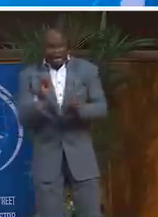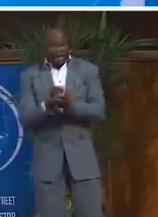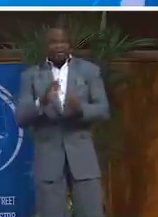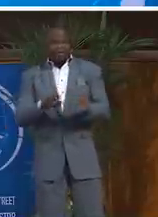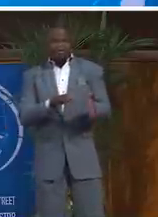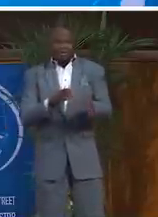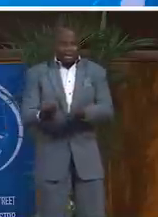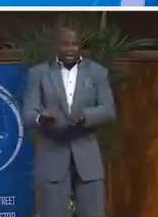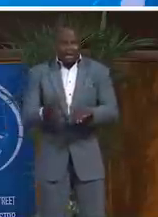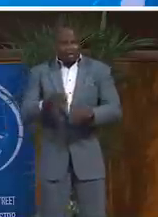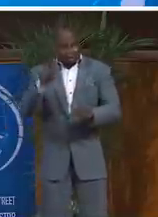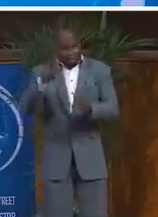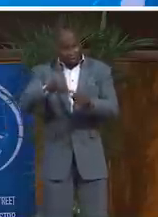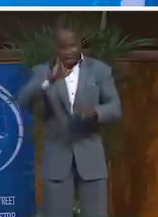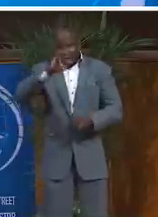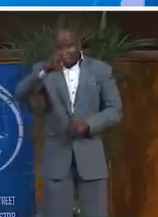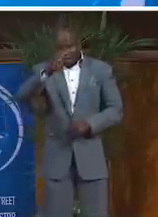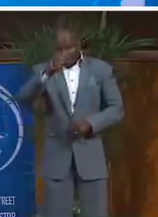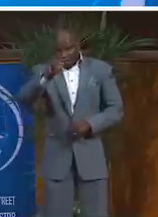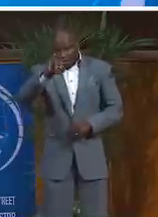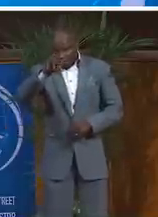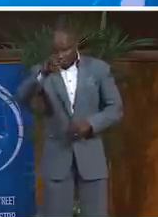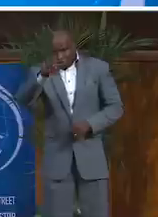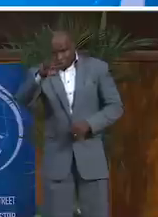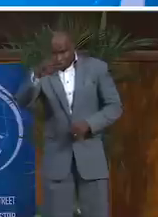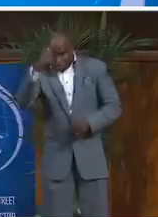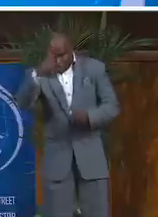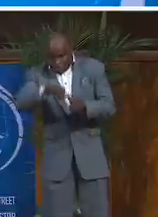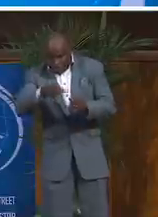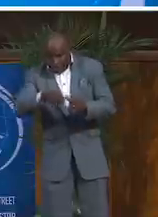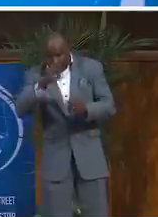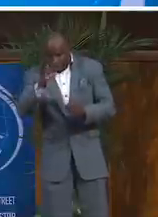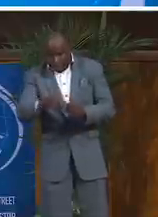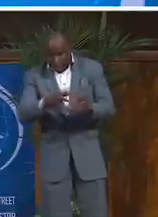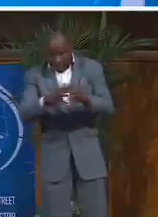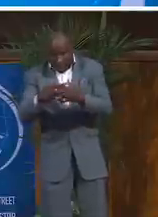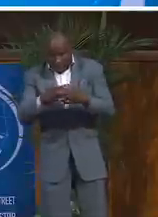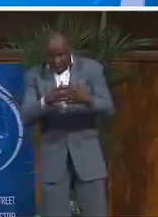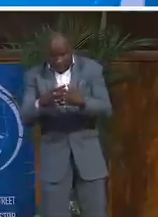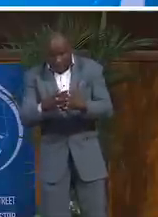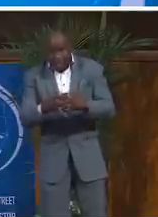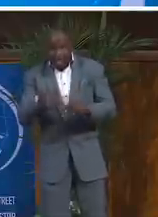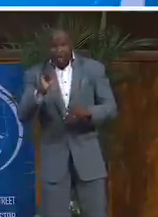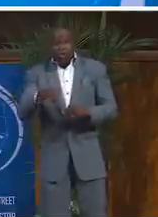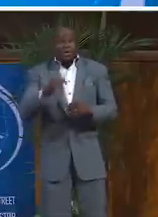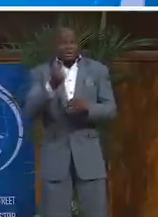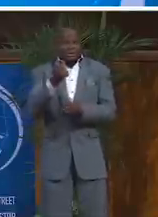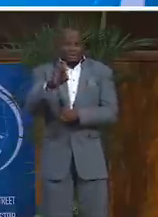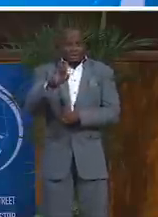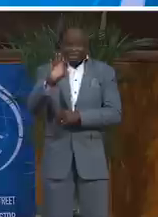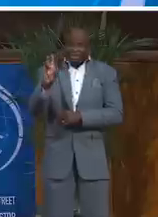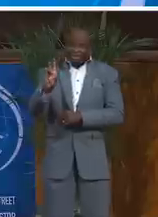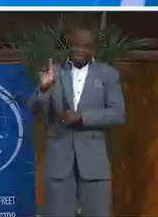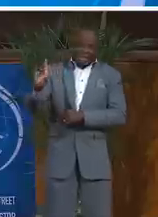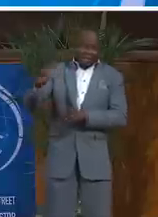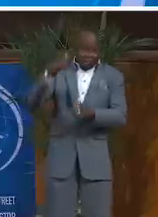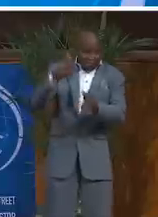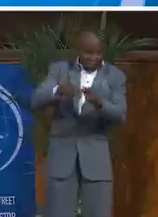For those who remember the name Jim Jones in Jonestown in Guyana, where in